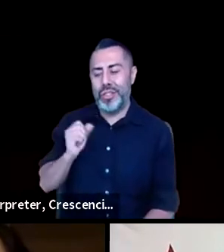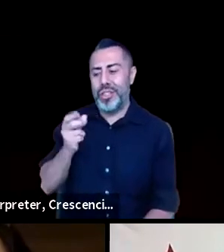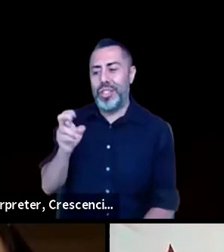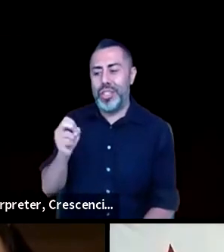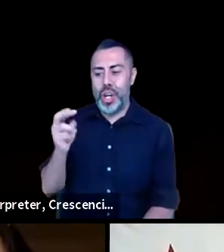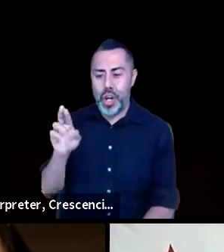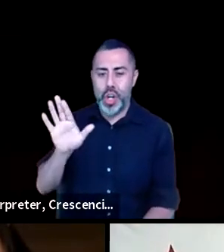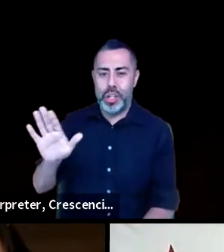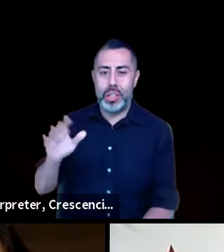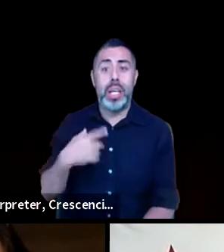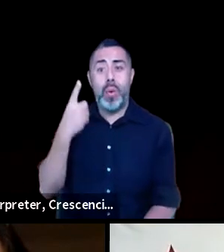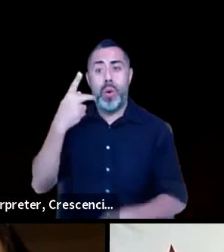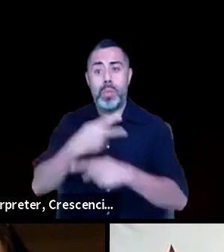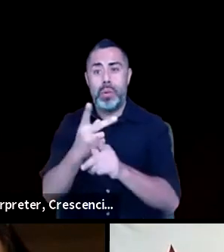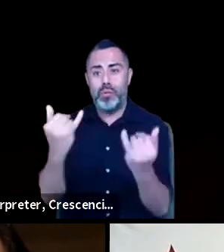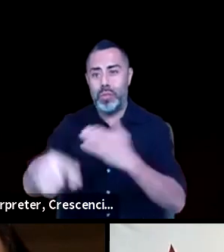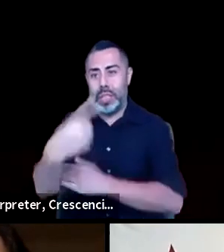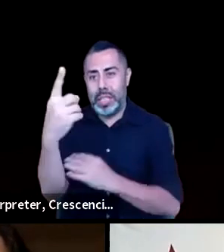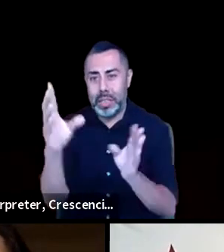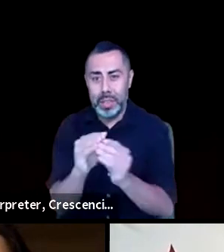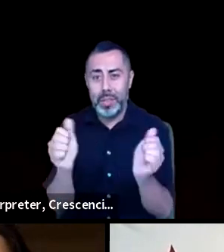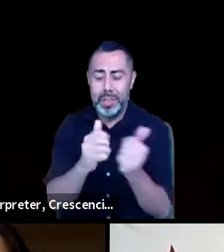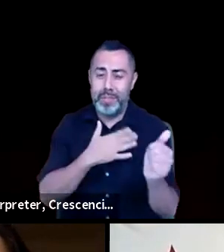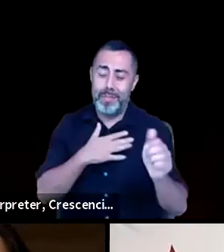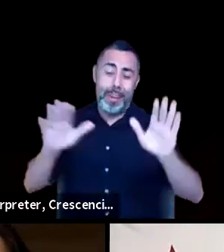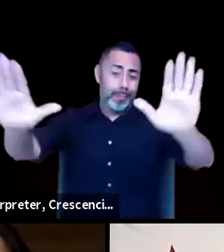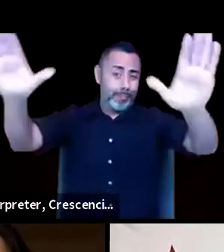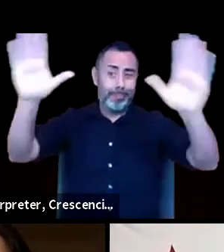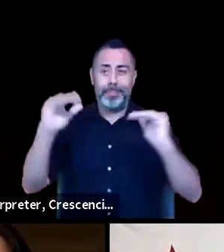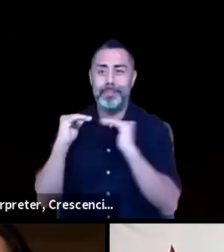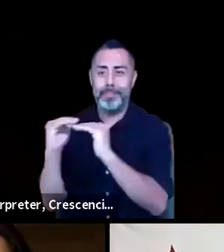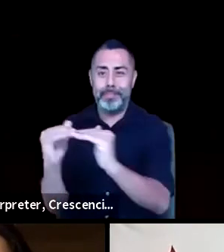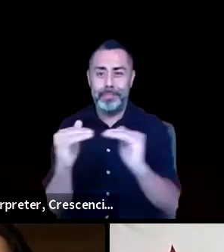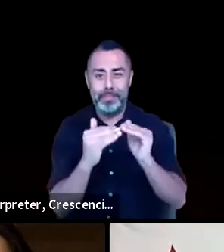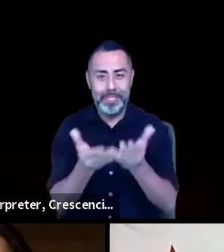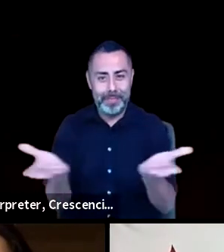today's session, along with my most excellent colleagues.